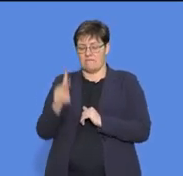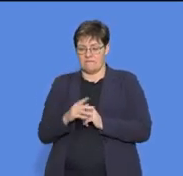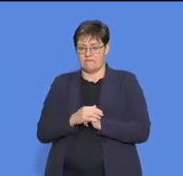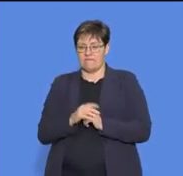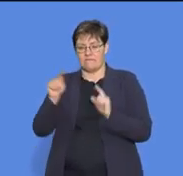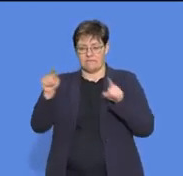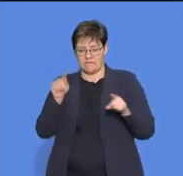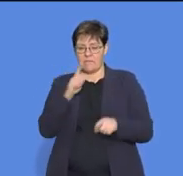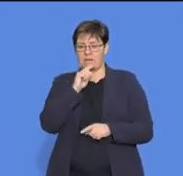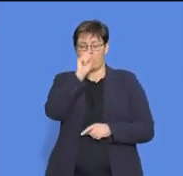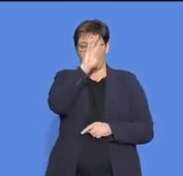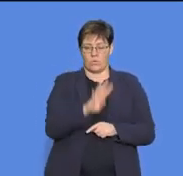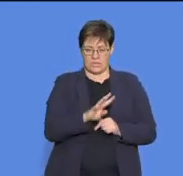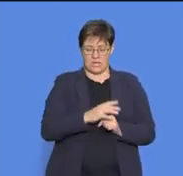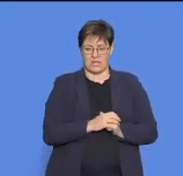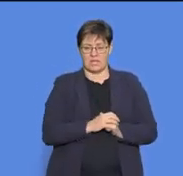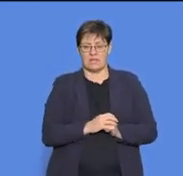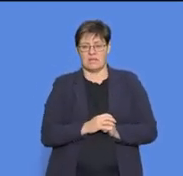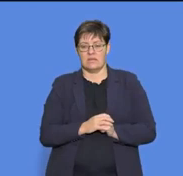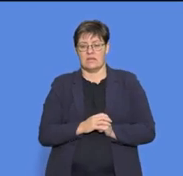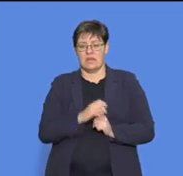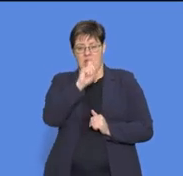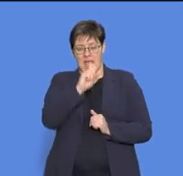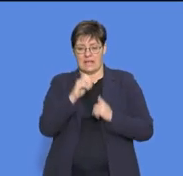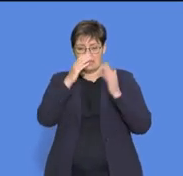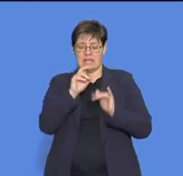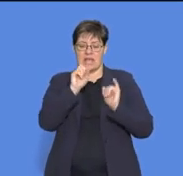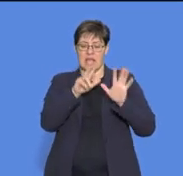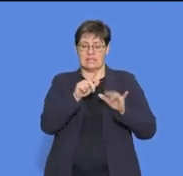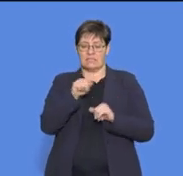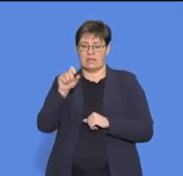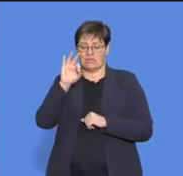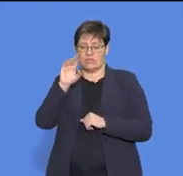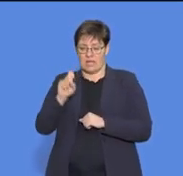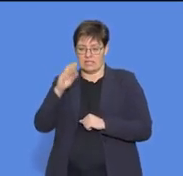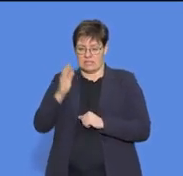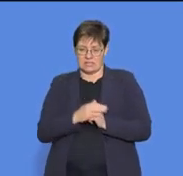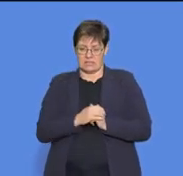first multiply half times a half. We get a quarter. And